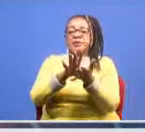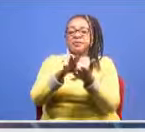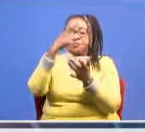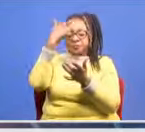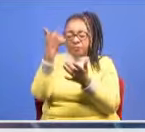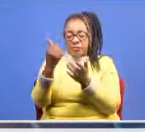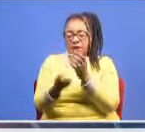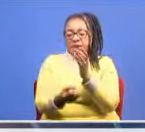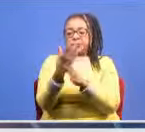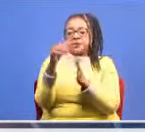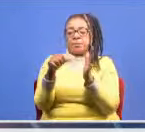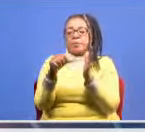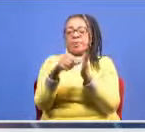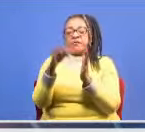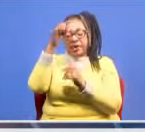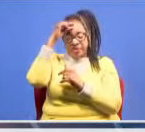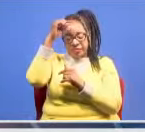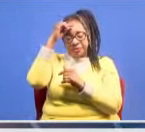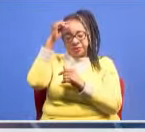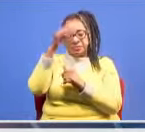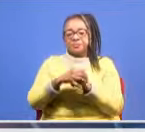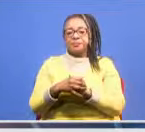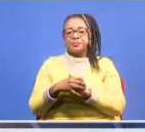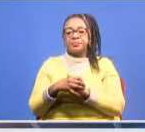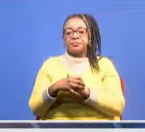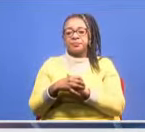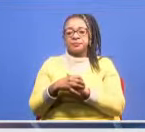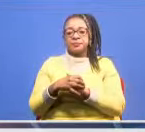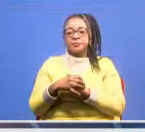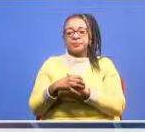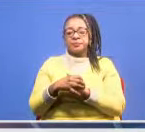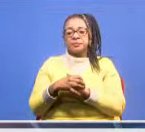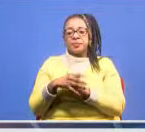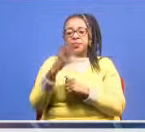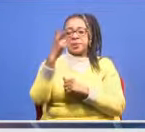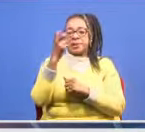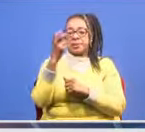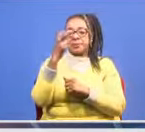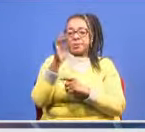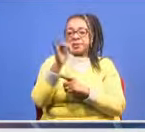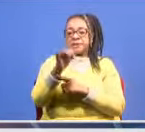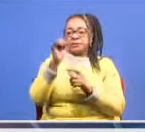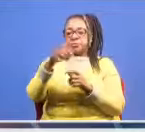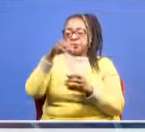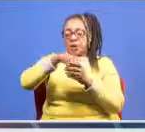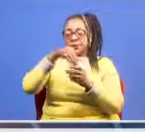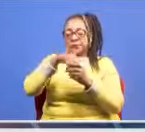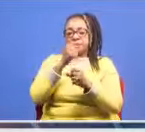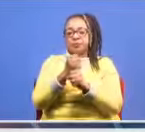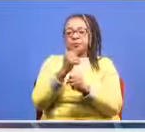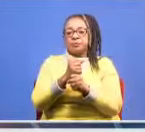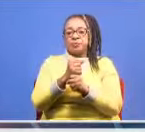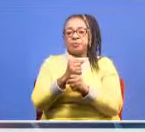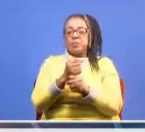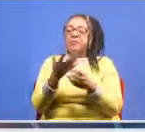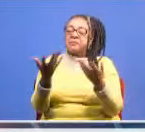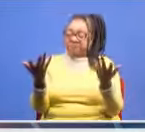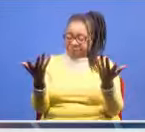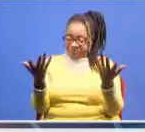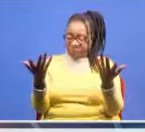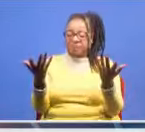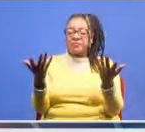creating problems for the government. So from a security perspective, this could have been an inside job in your view? Definitely, definitely.